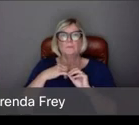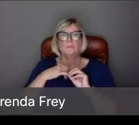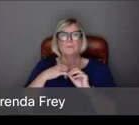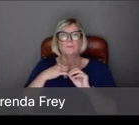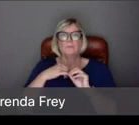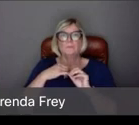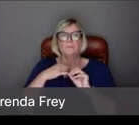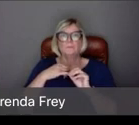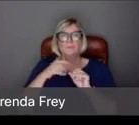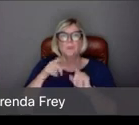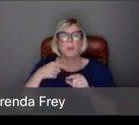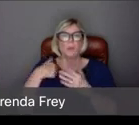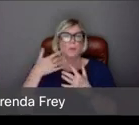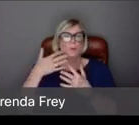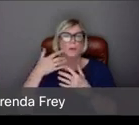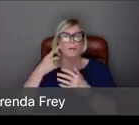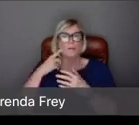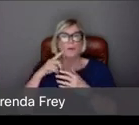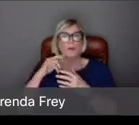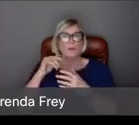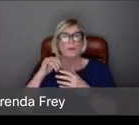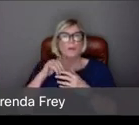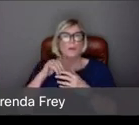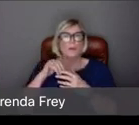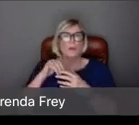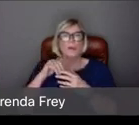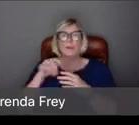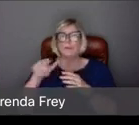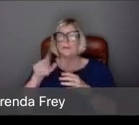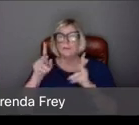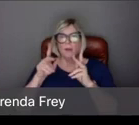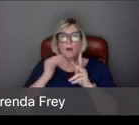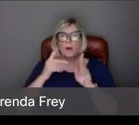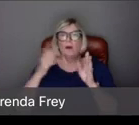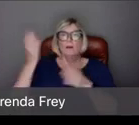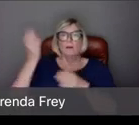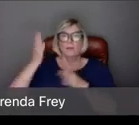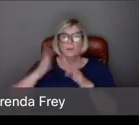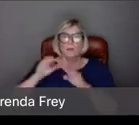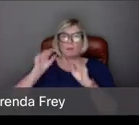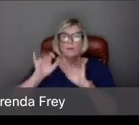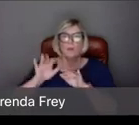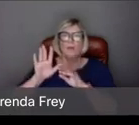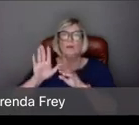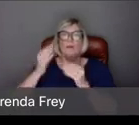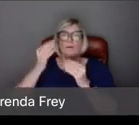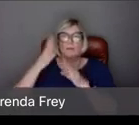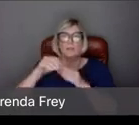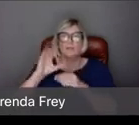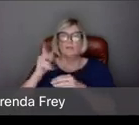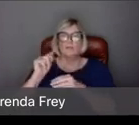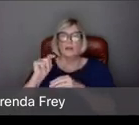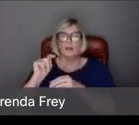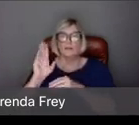And while we wait for those that may not have put their contact information in the chat box, if you can put your information in the chat box. So